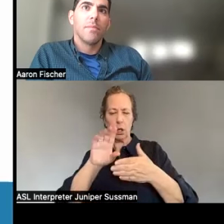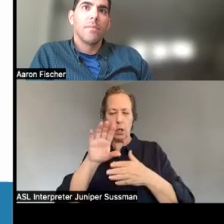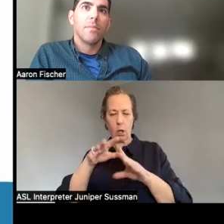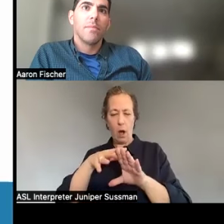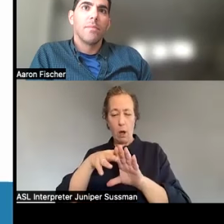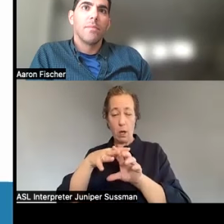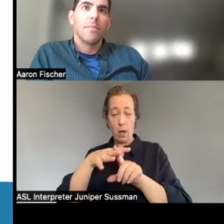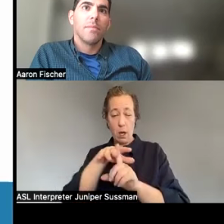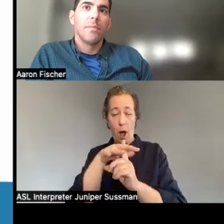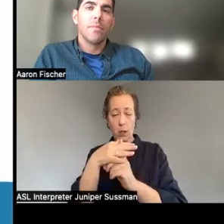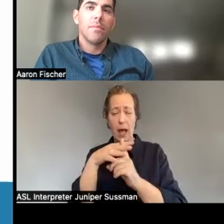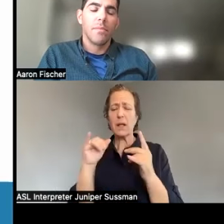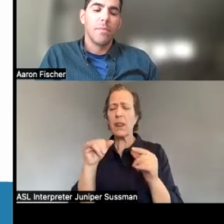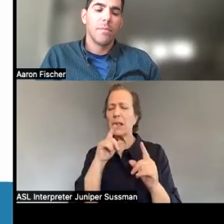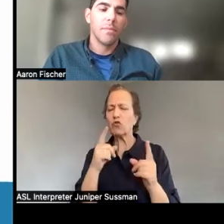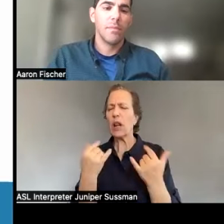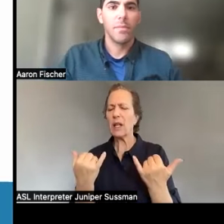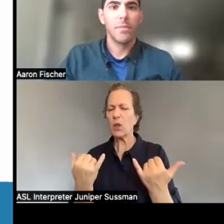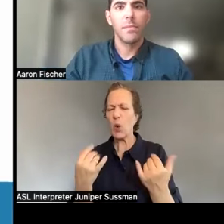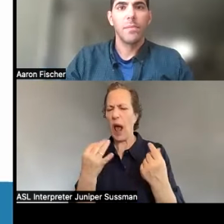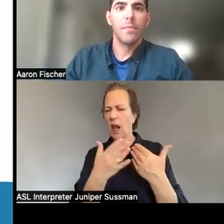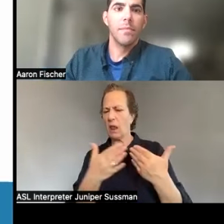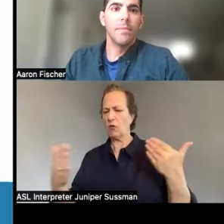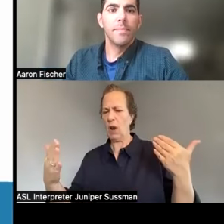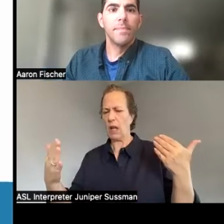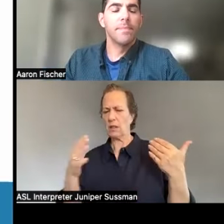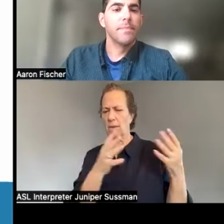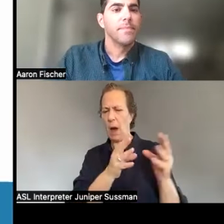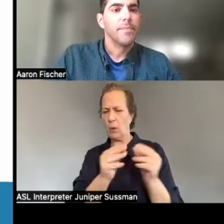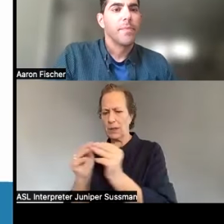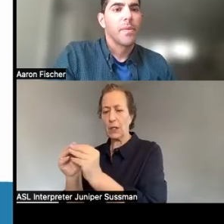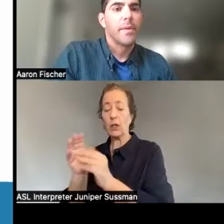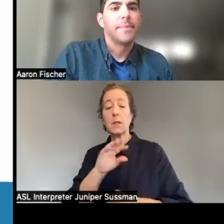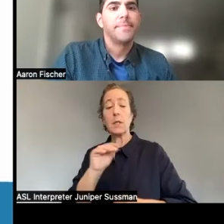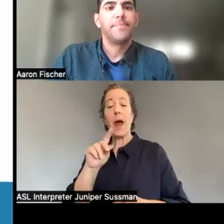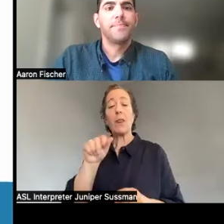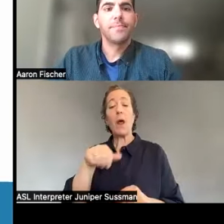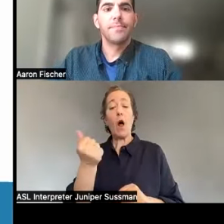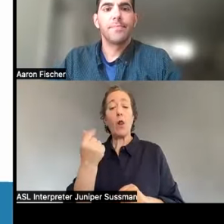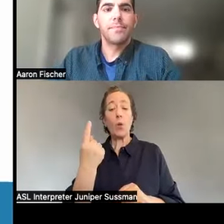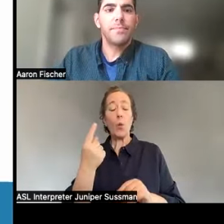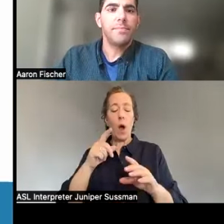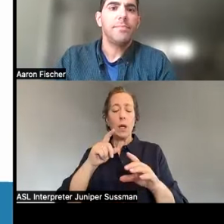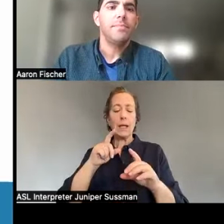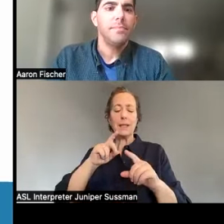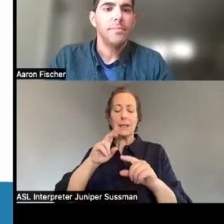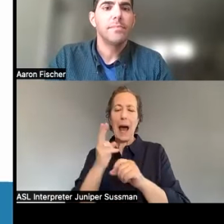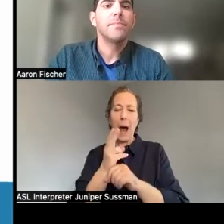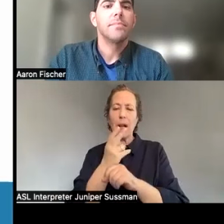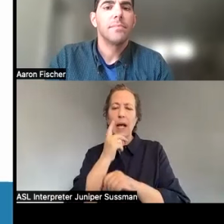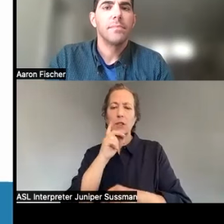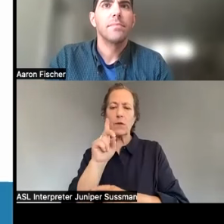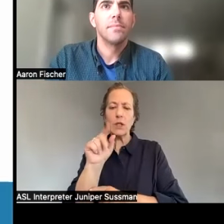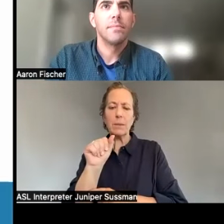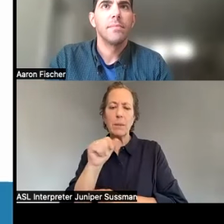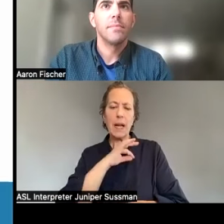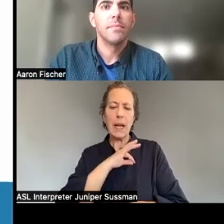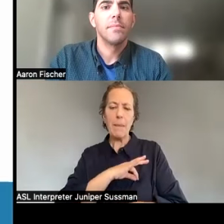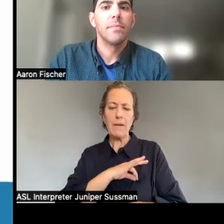conversation today and for the rest of this series. And the other applies to applications for disability benefits from the